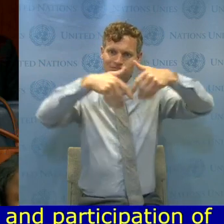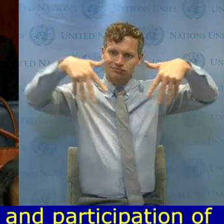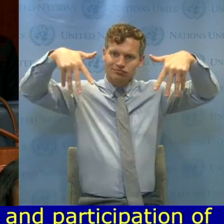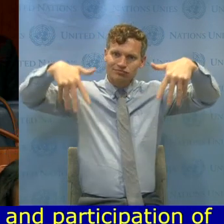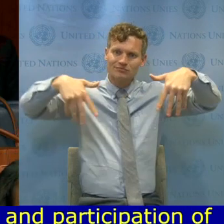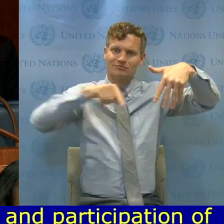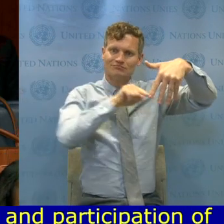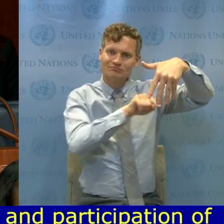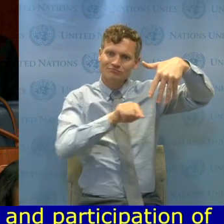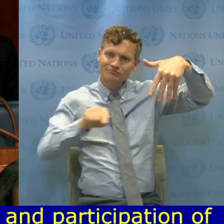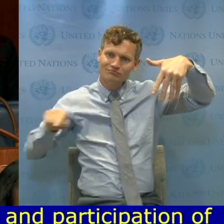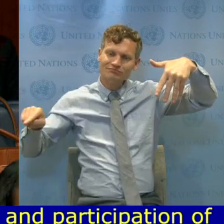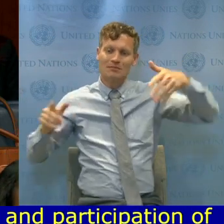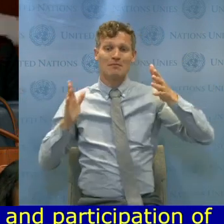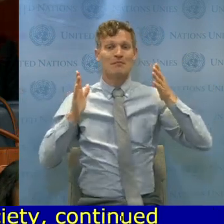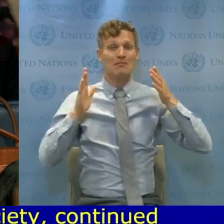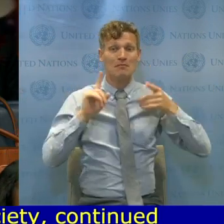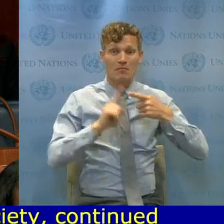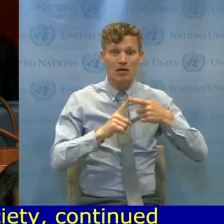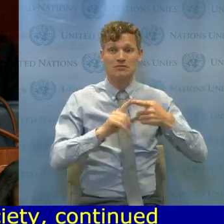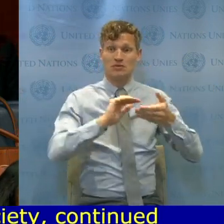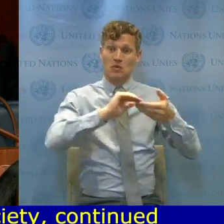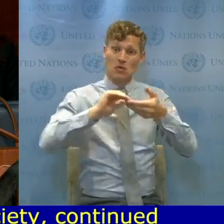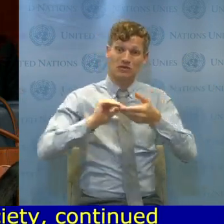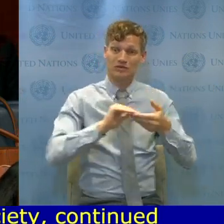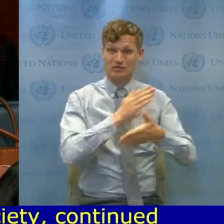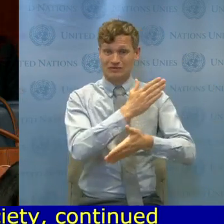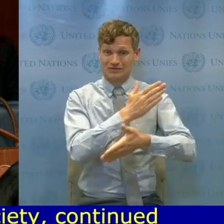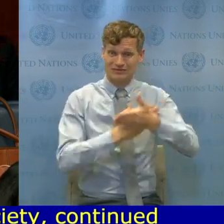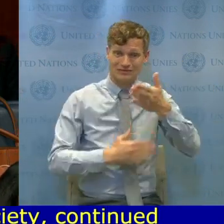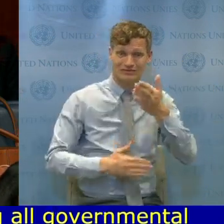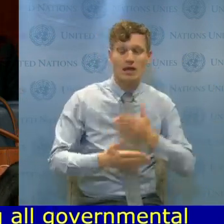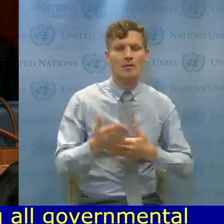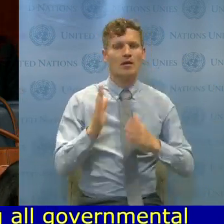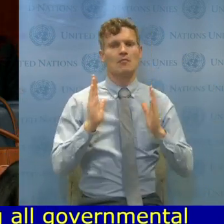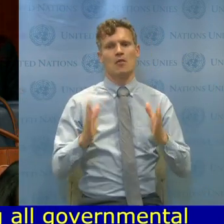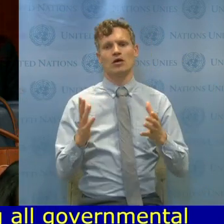other organizations addressing issues relating to disability. Thank you.